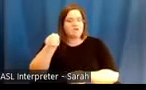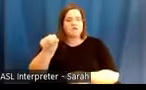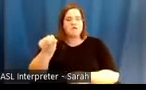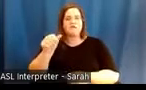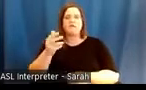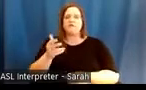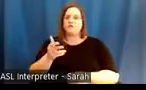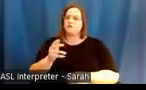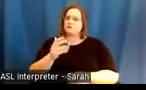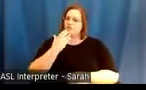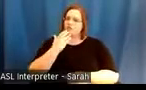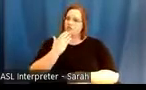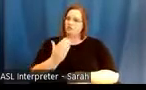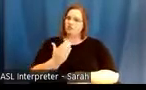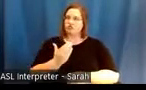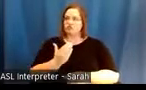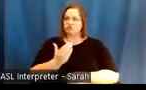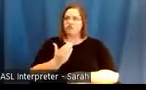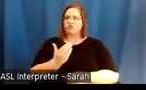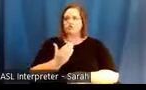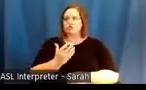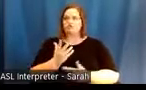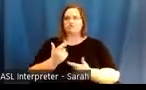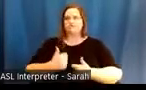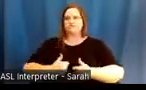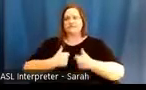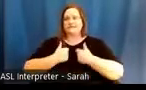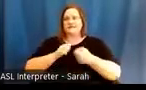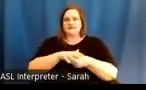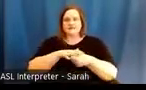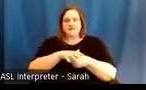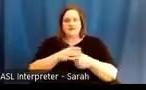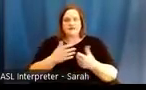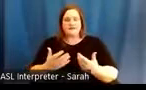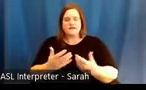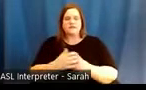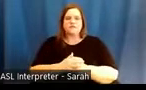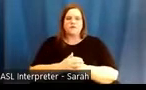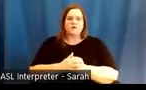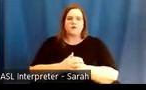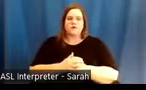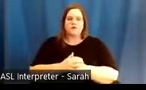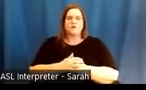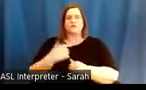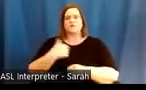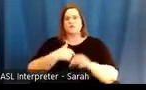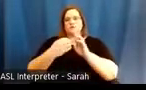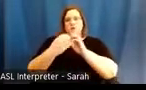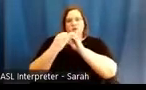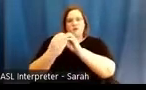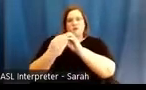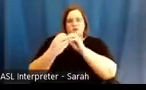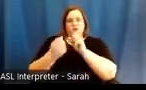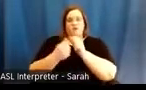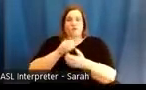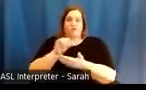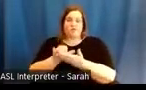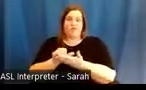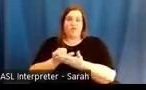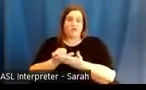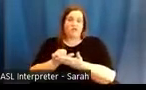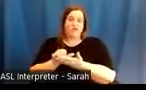good tenants. So we've been fighting with that. I'm